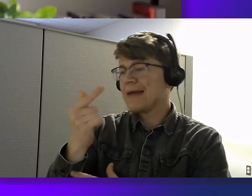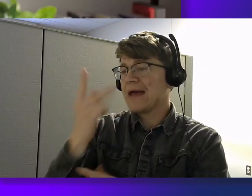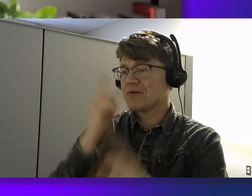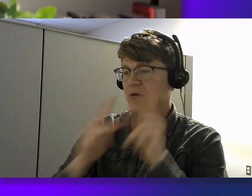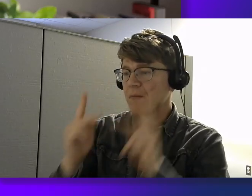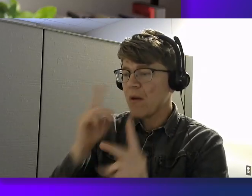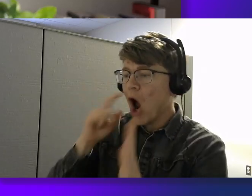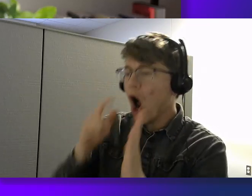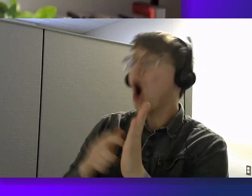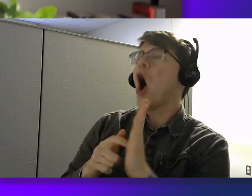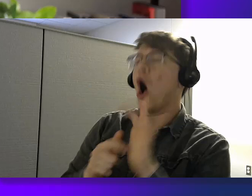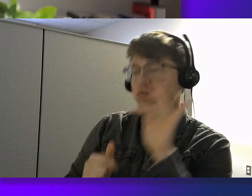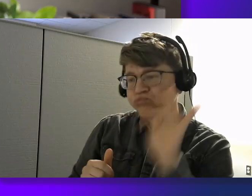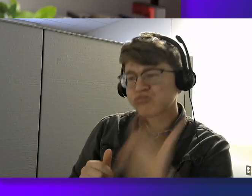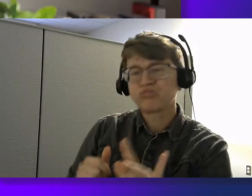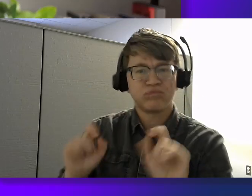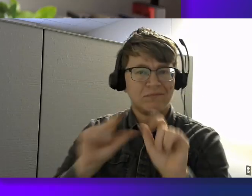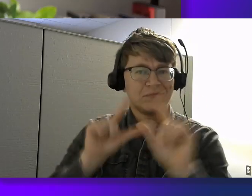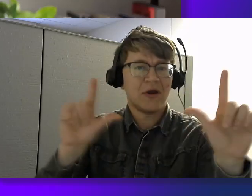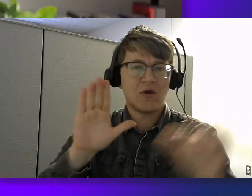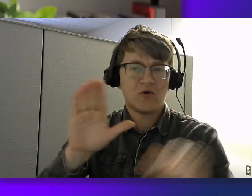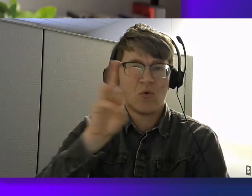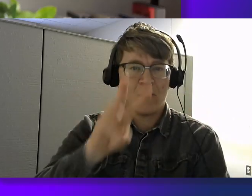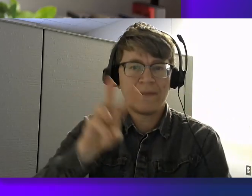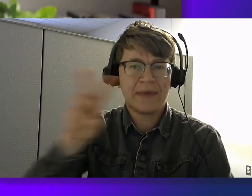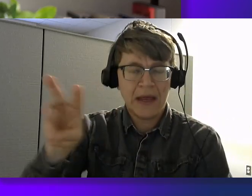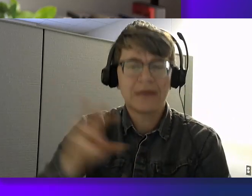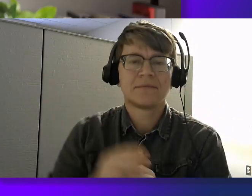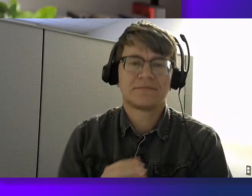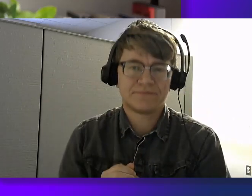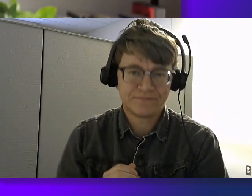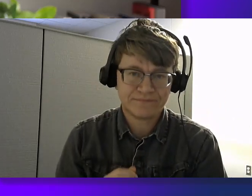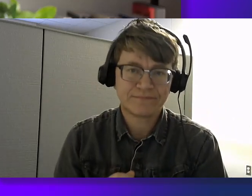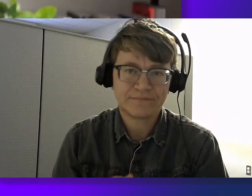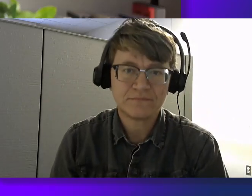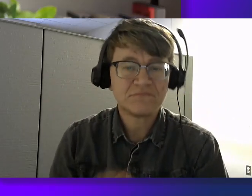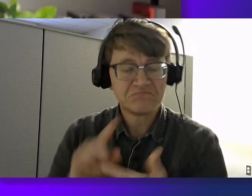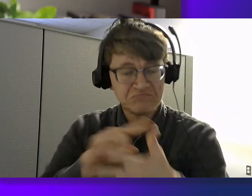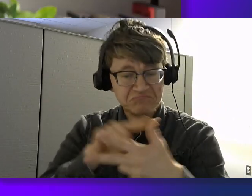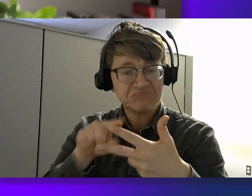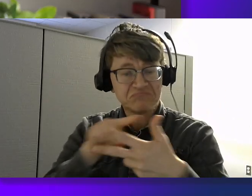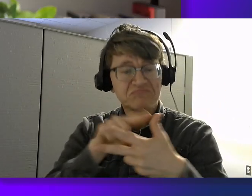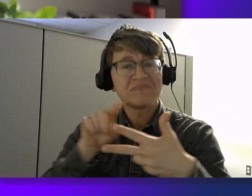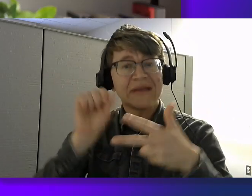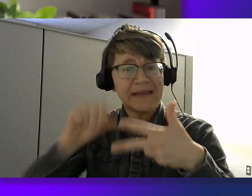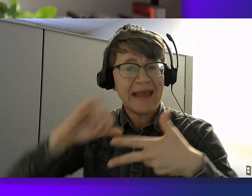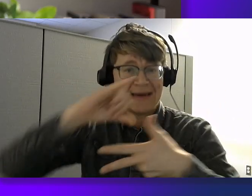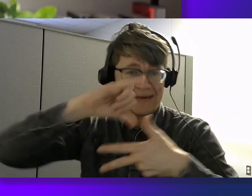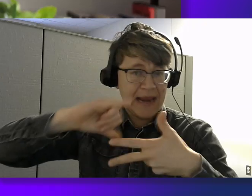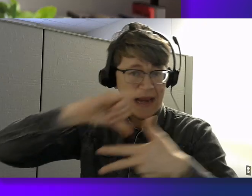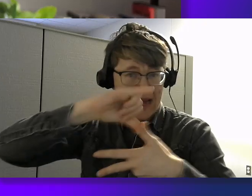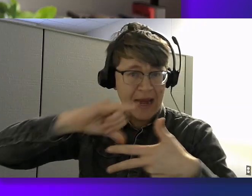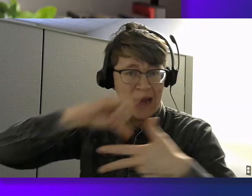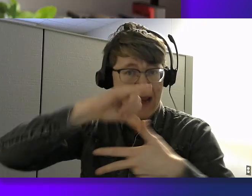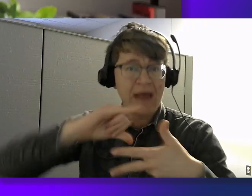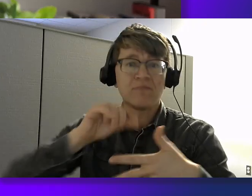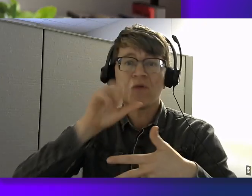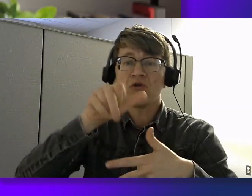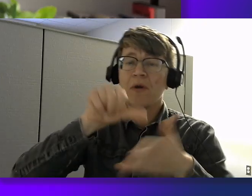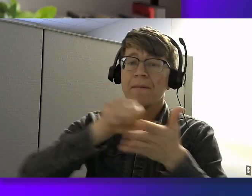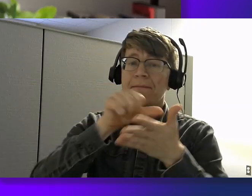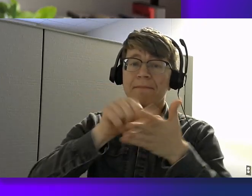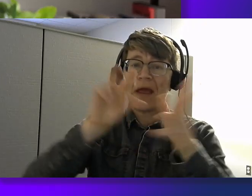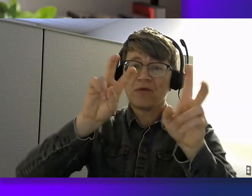CMSs, the title tag defaults to match the page heading, and often this is fine. If you've written an effective page heading